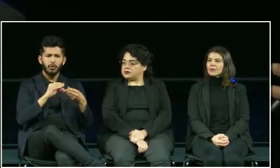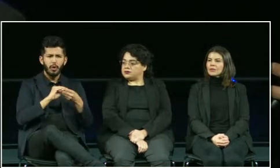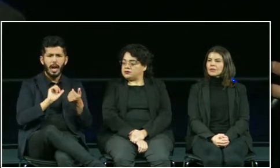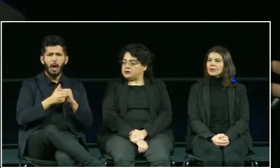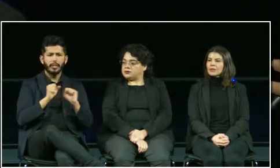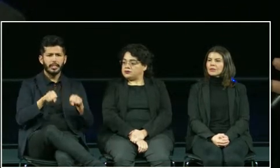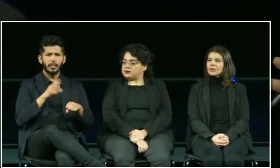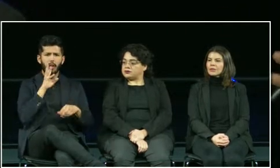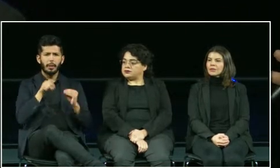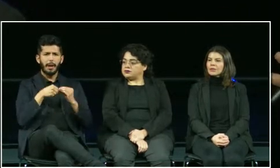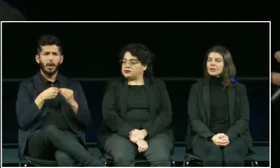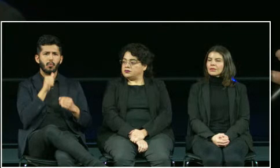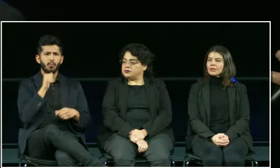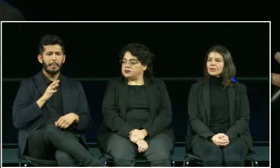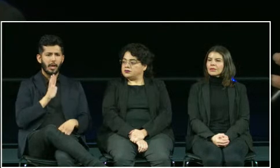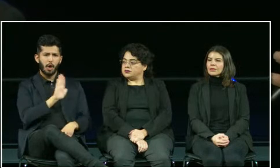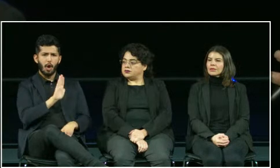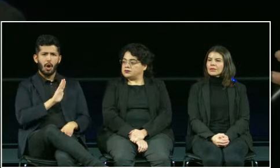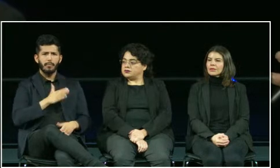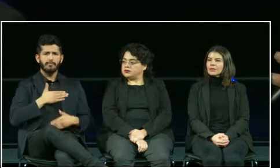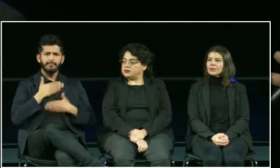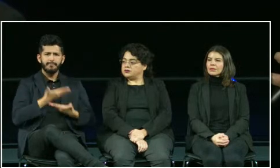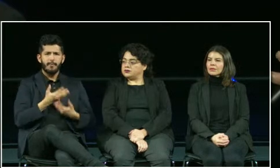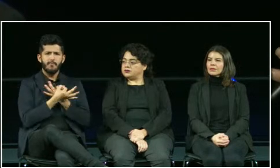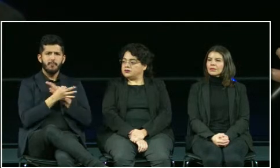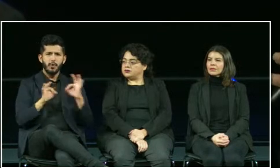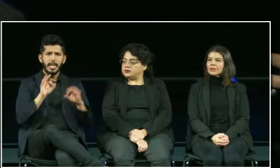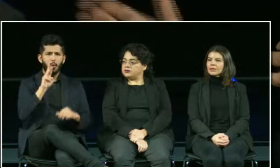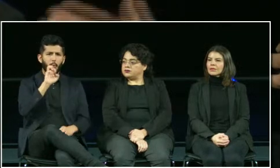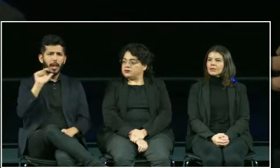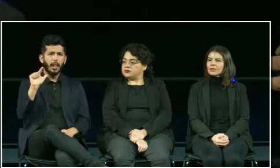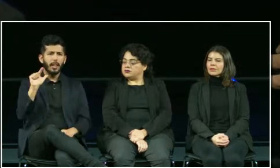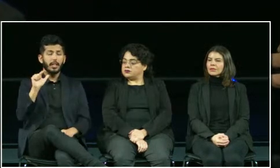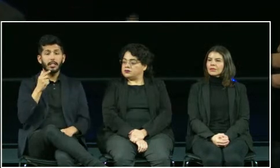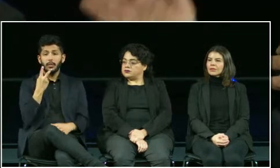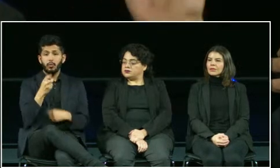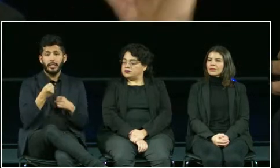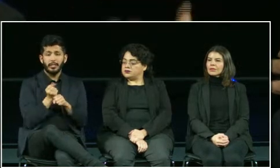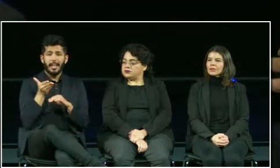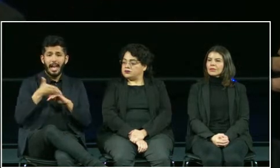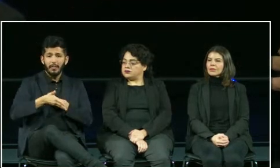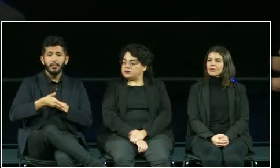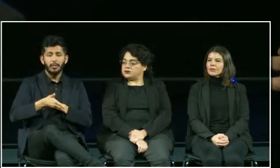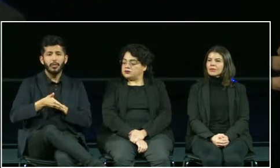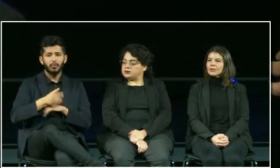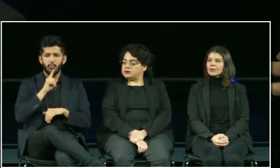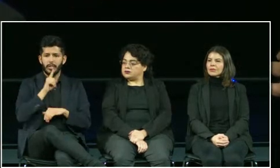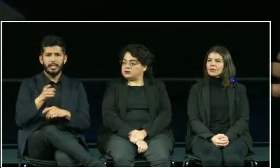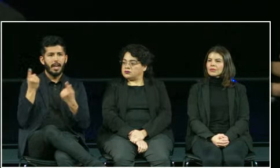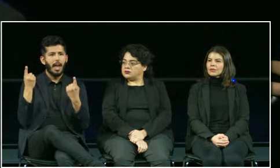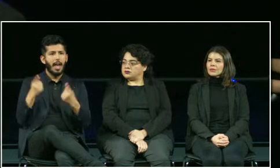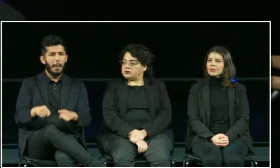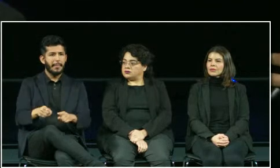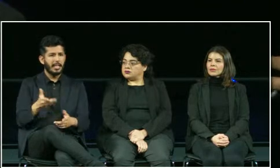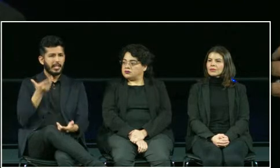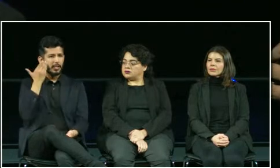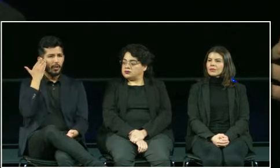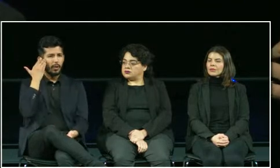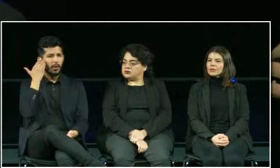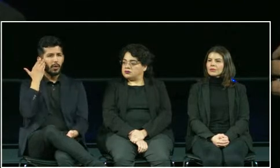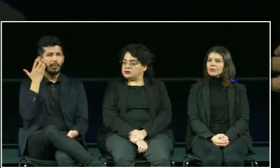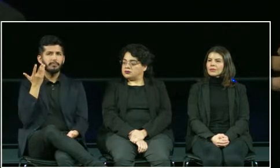of the woman, which is the main thing 2 years after really happened, you know. And